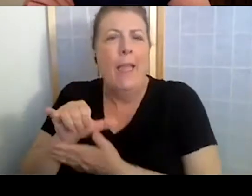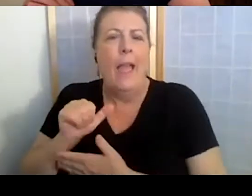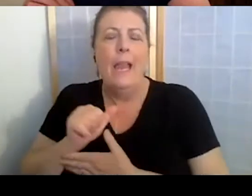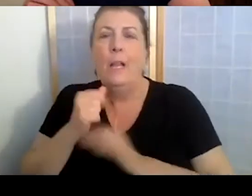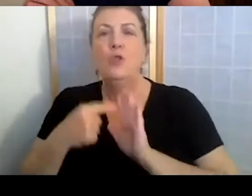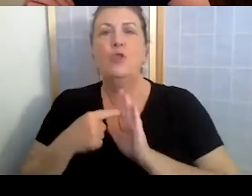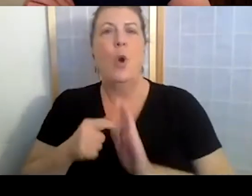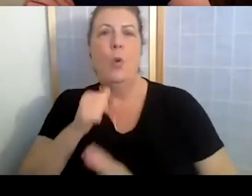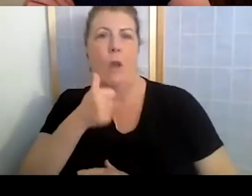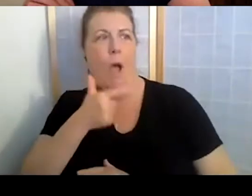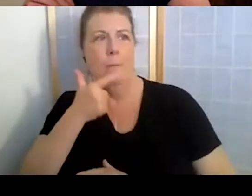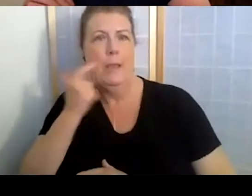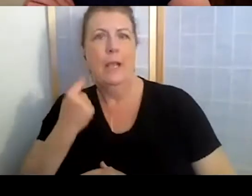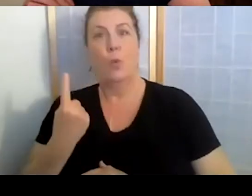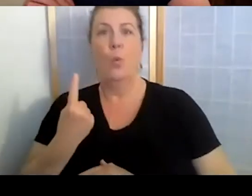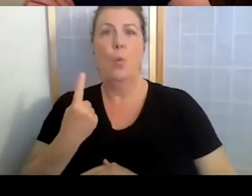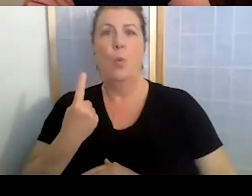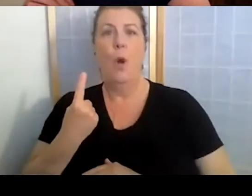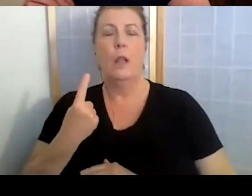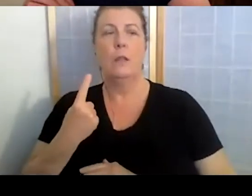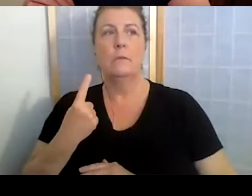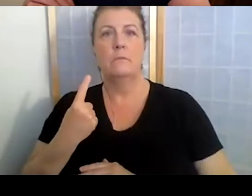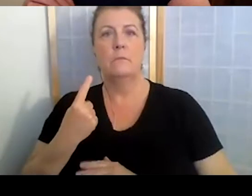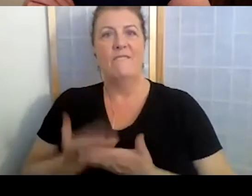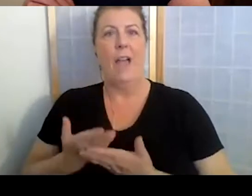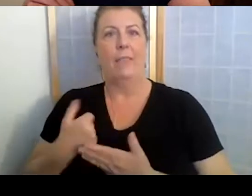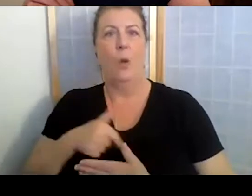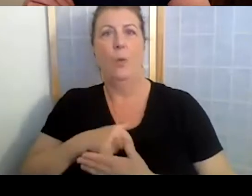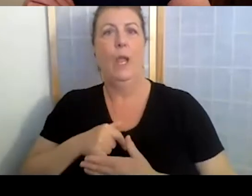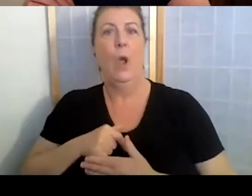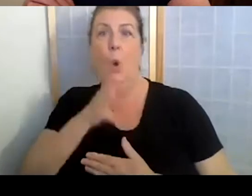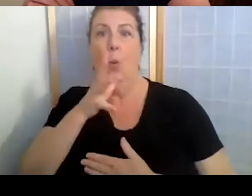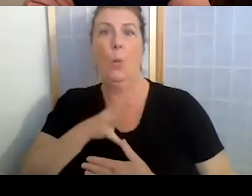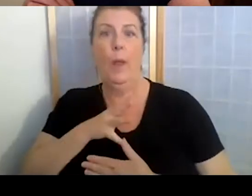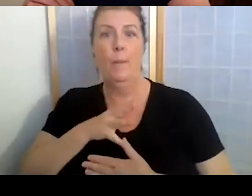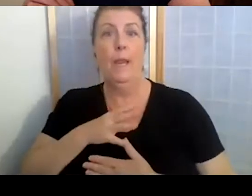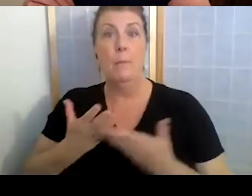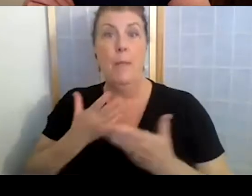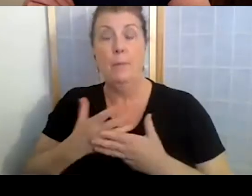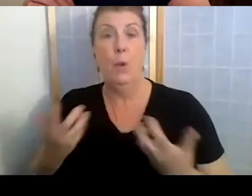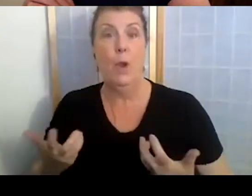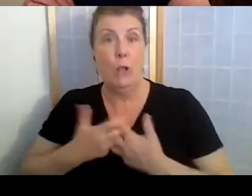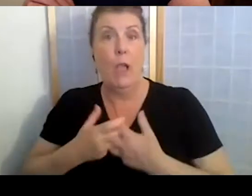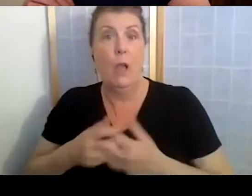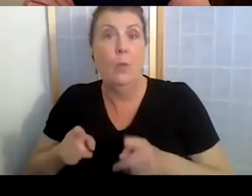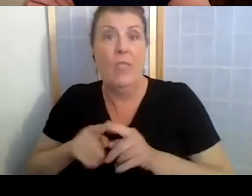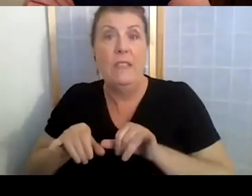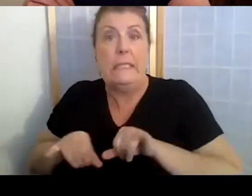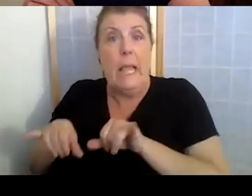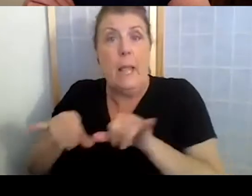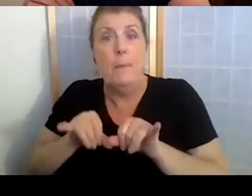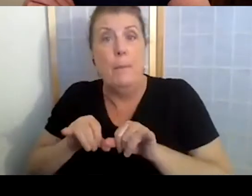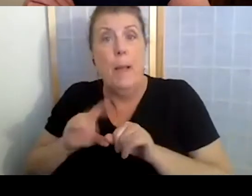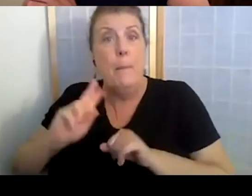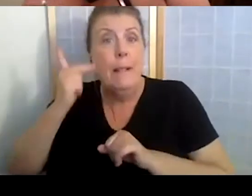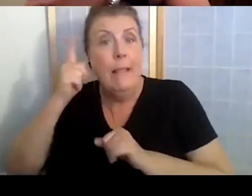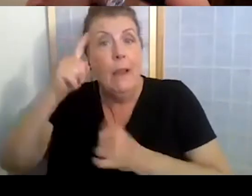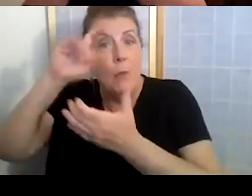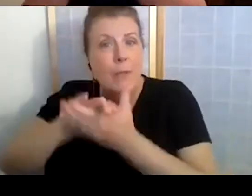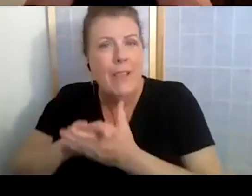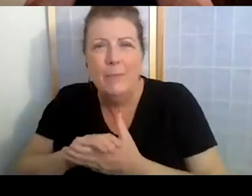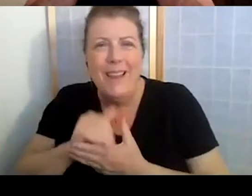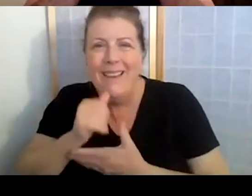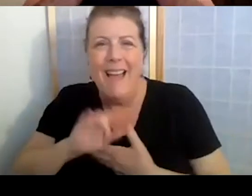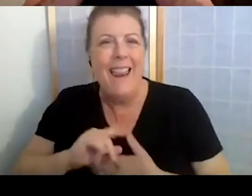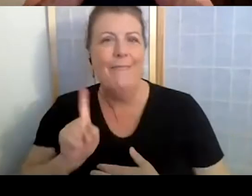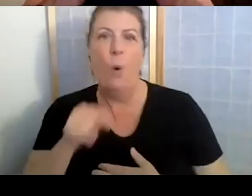and maybe aligned with a political belief, we're not all the same. We're not sort of a monolithic voice, mm-hmm. you know, which is why we have a number of